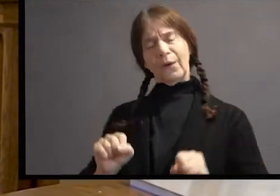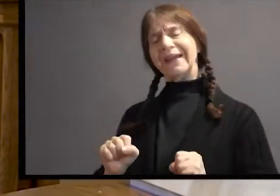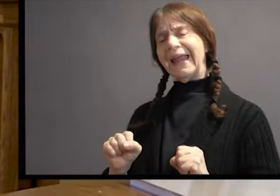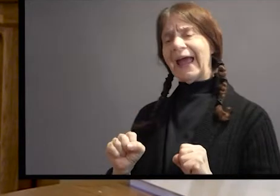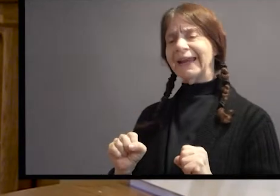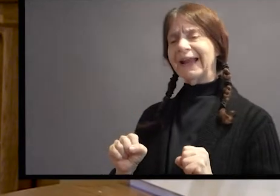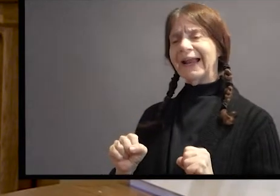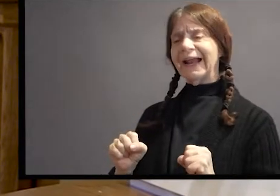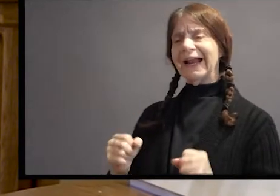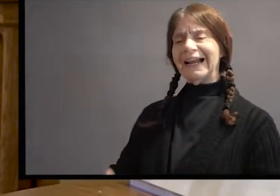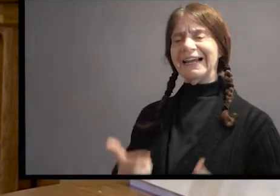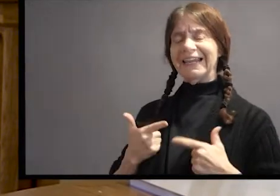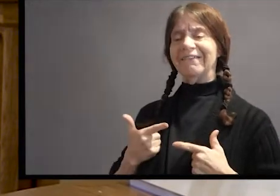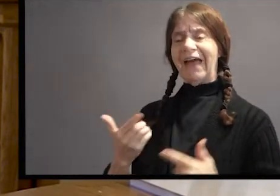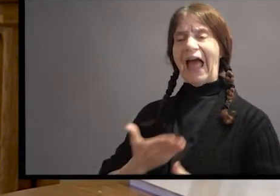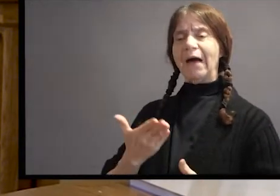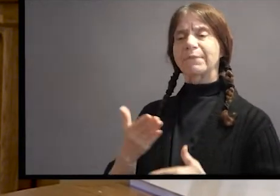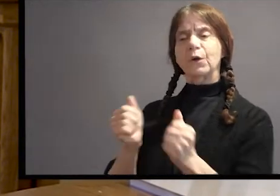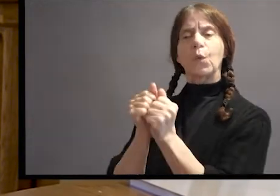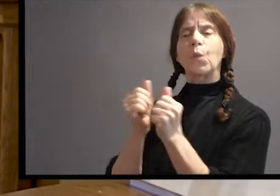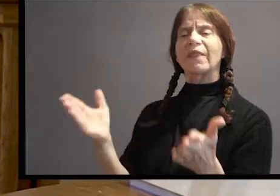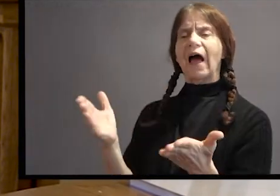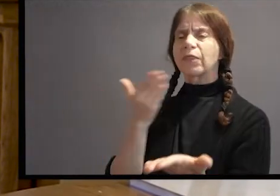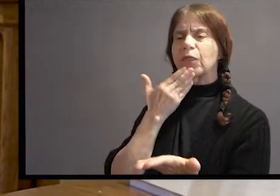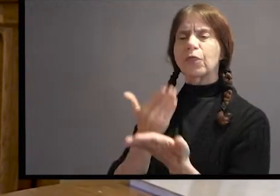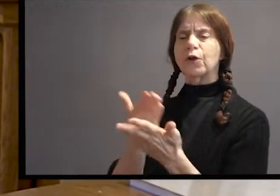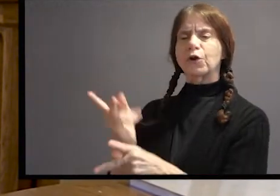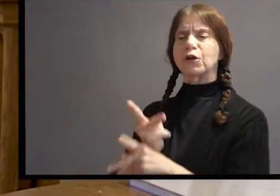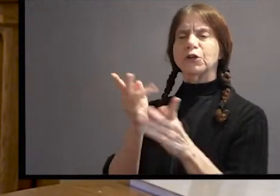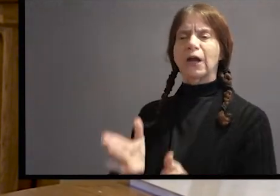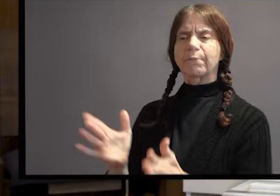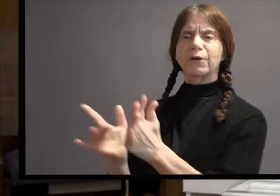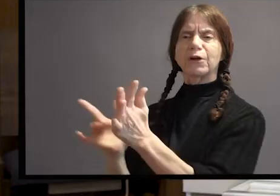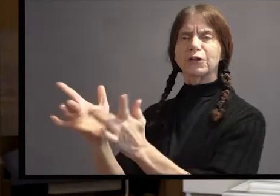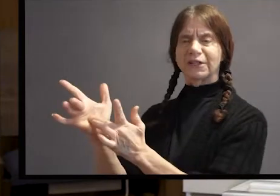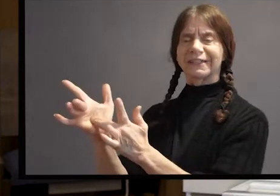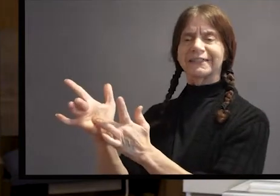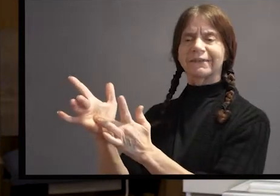after without our good shepherd.